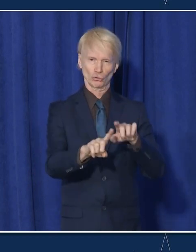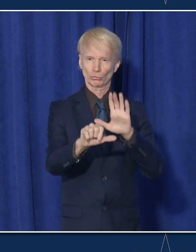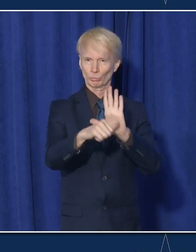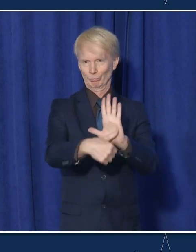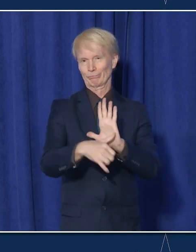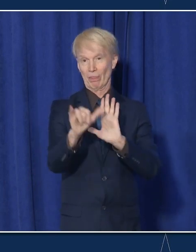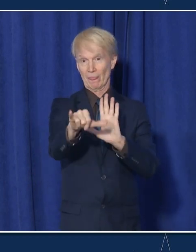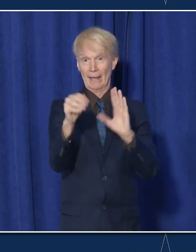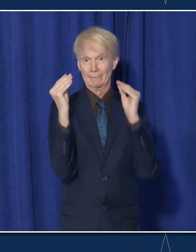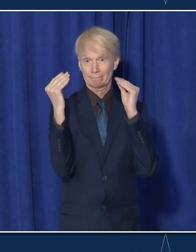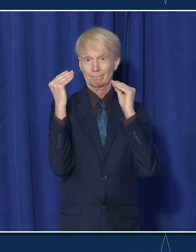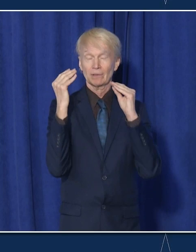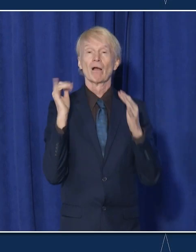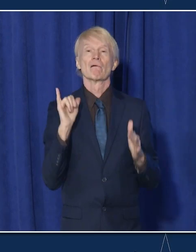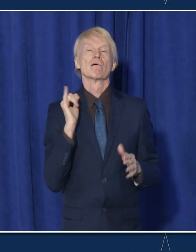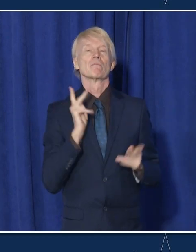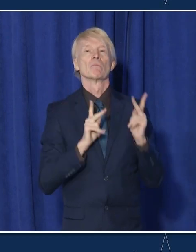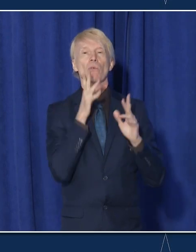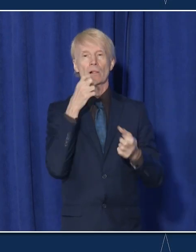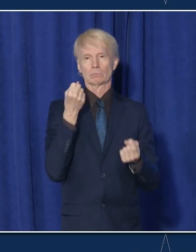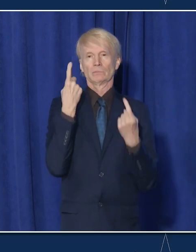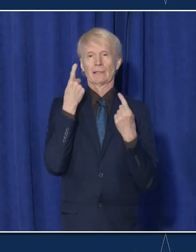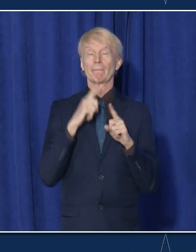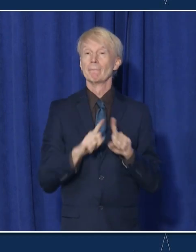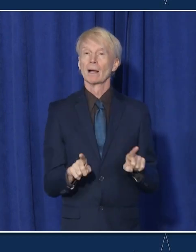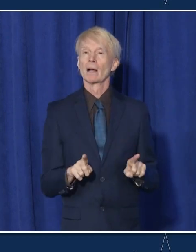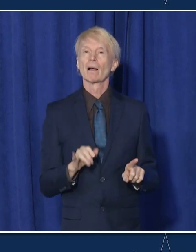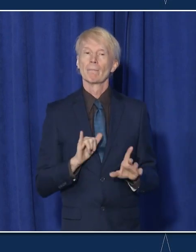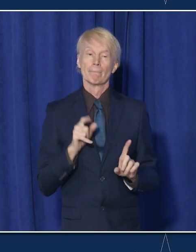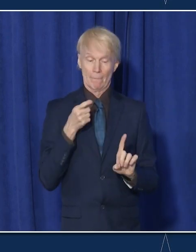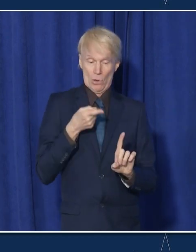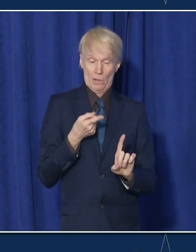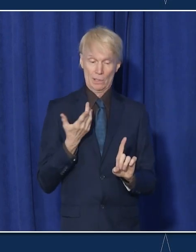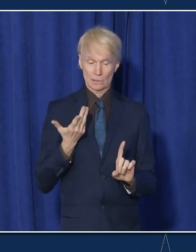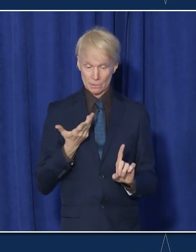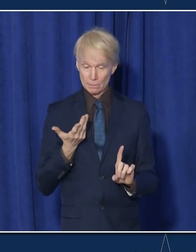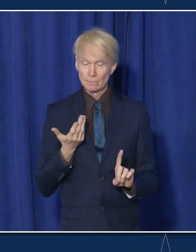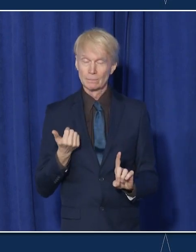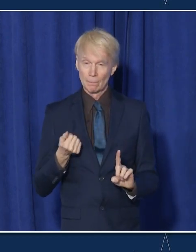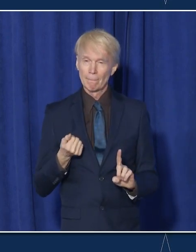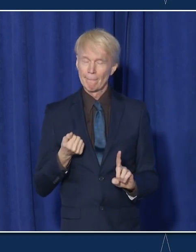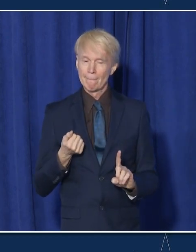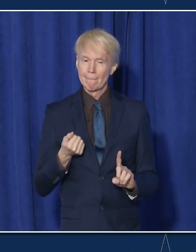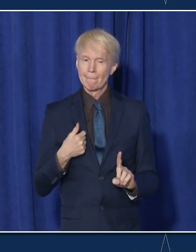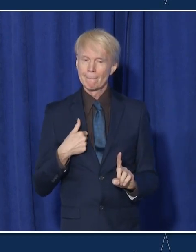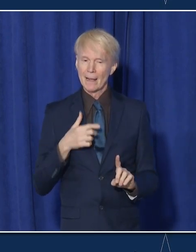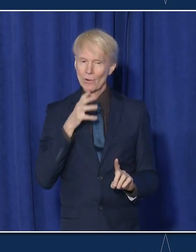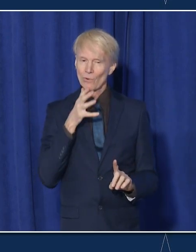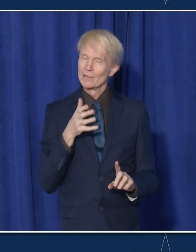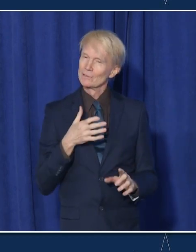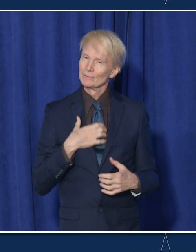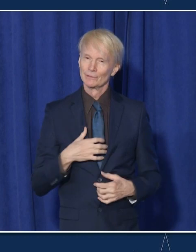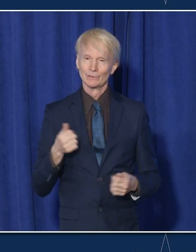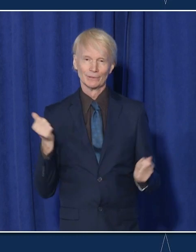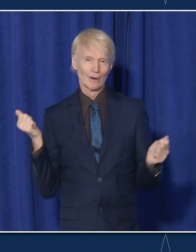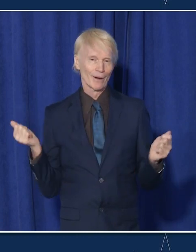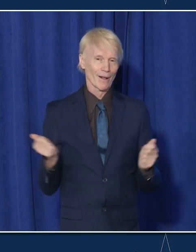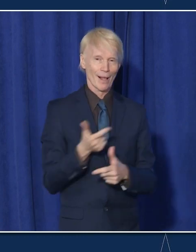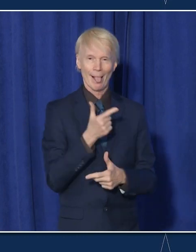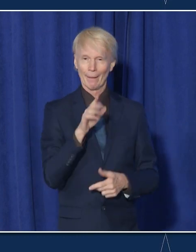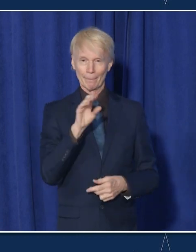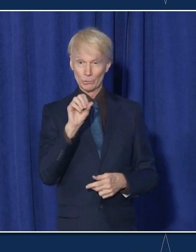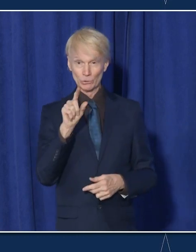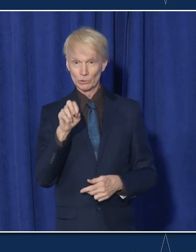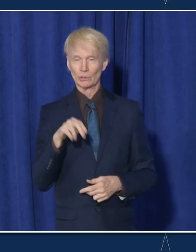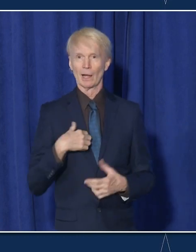trying to help people understand. But it's one of these things that, you know, I would trade all the boosters for everybody having